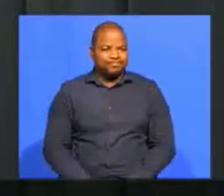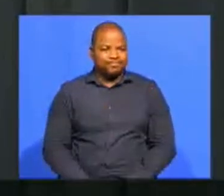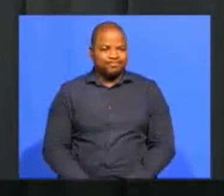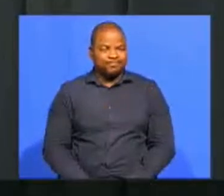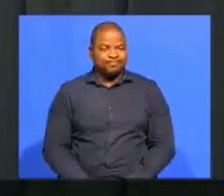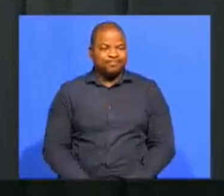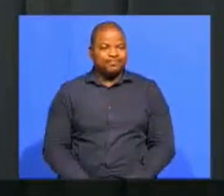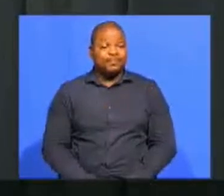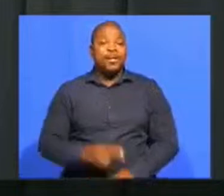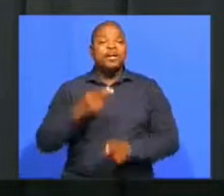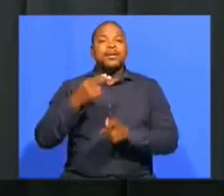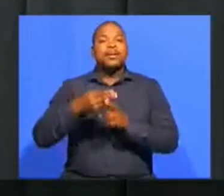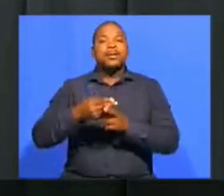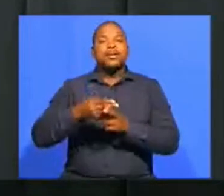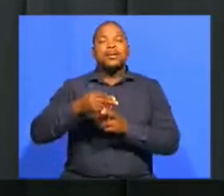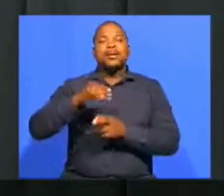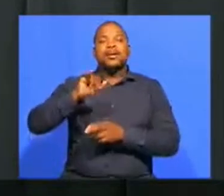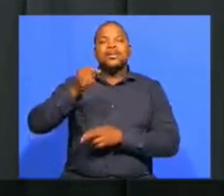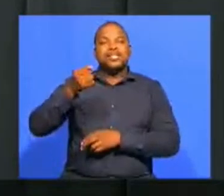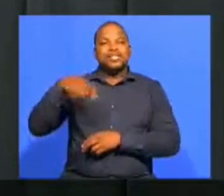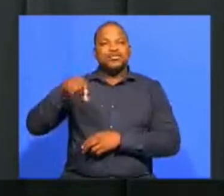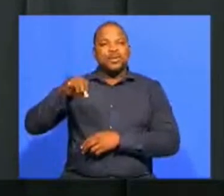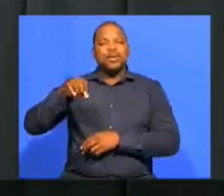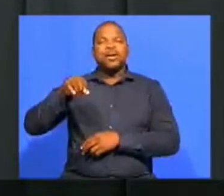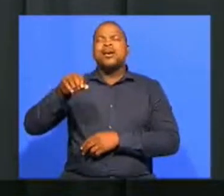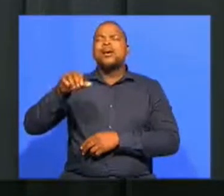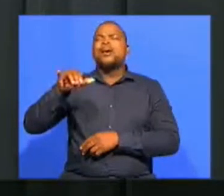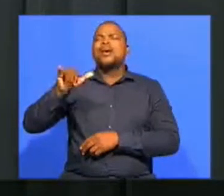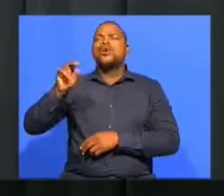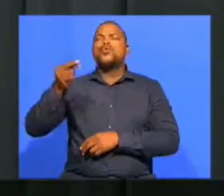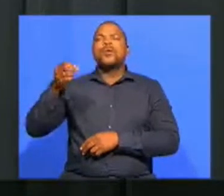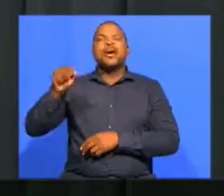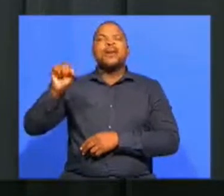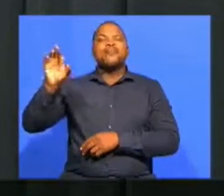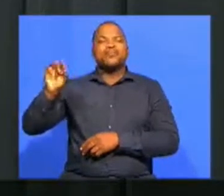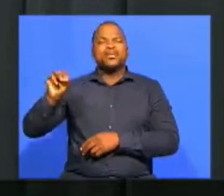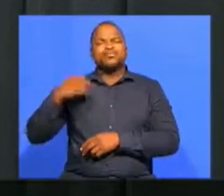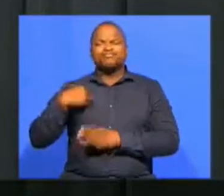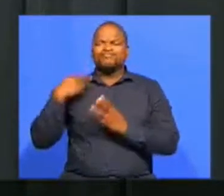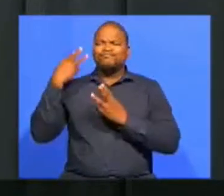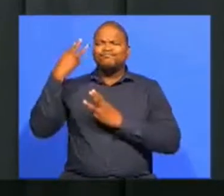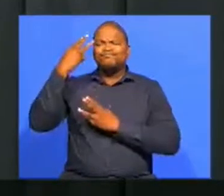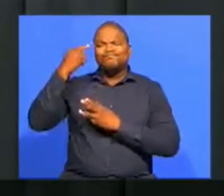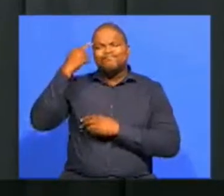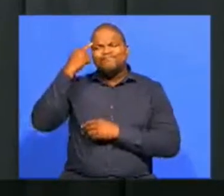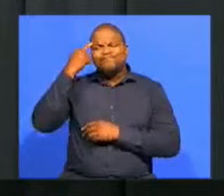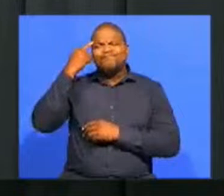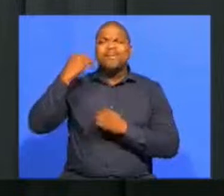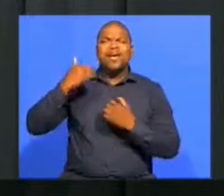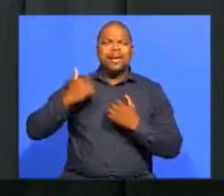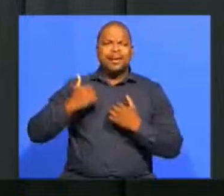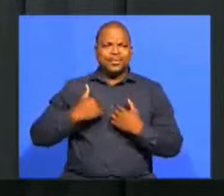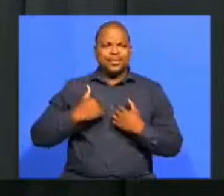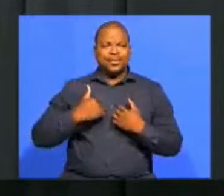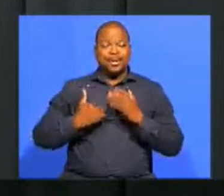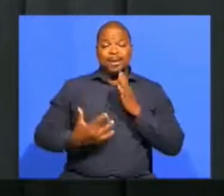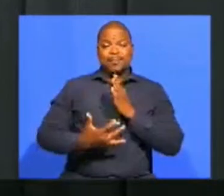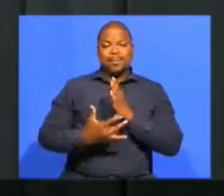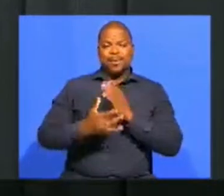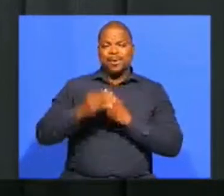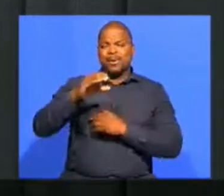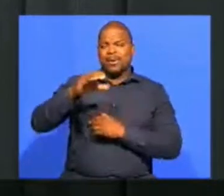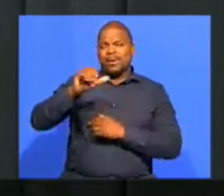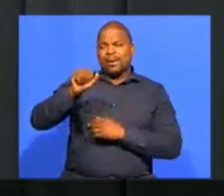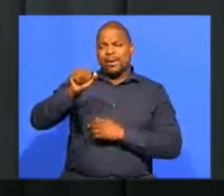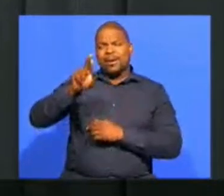Good afternoon. My name is Jinu Lisitsa from Yaruna FM. I'm curious about the digital